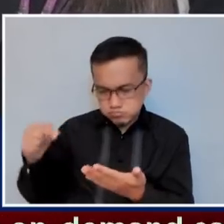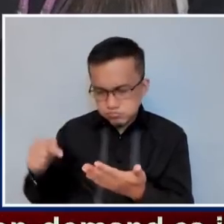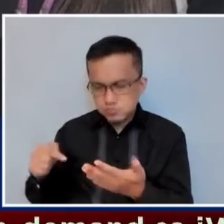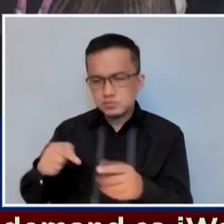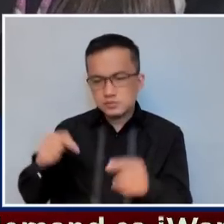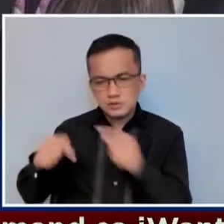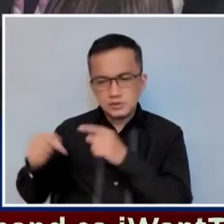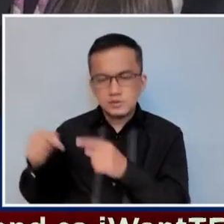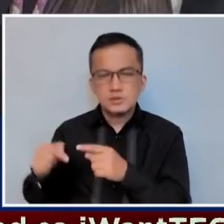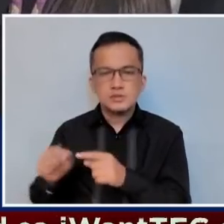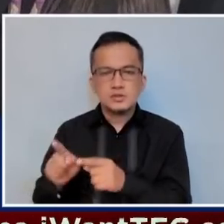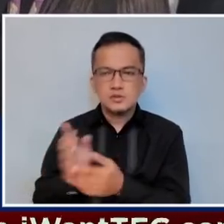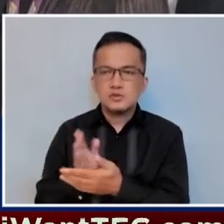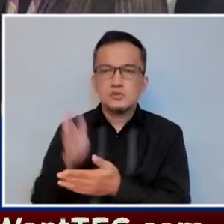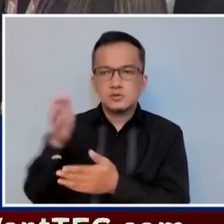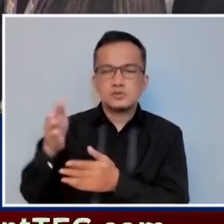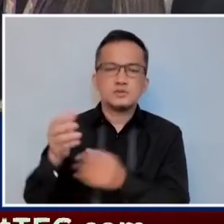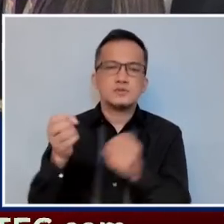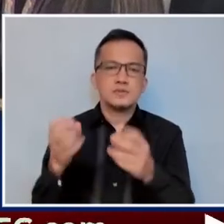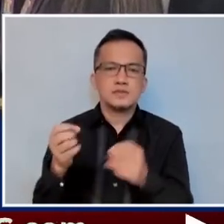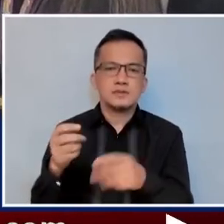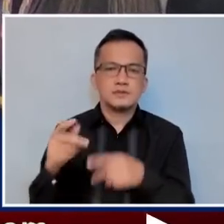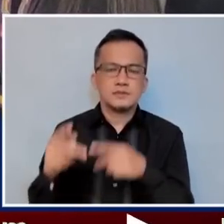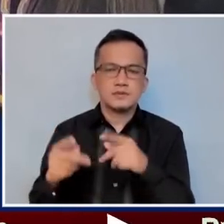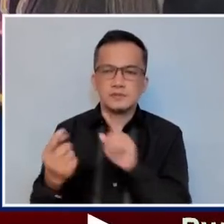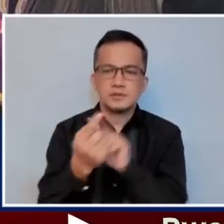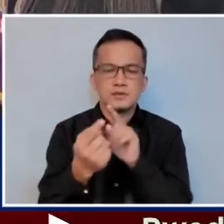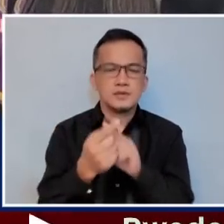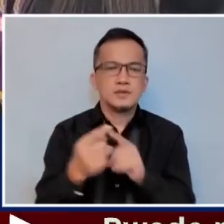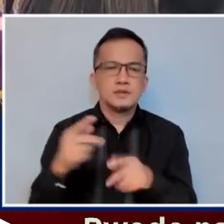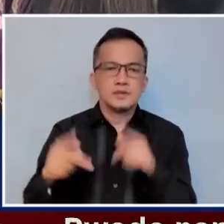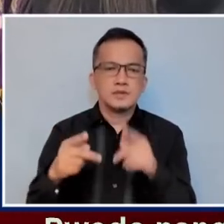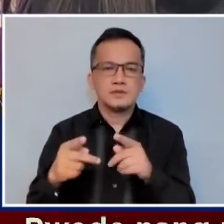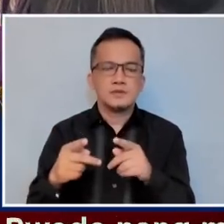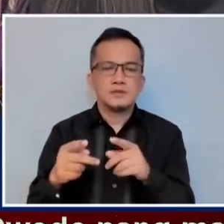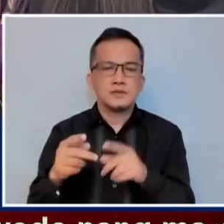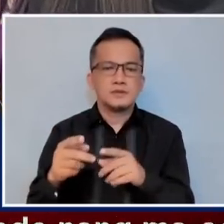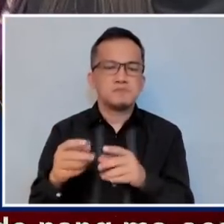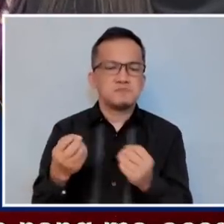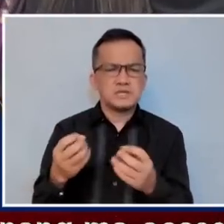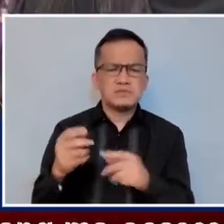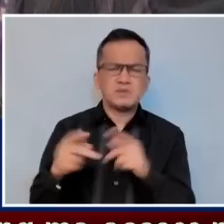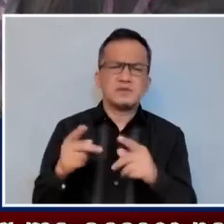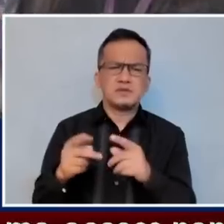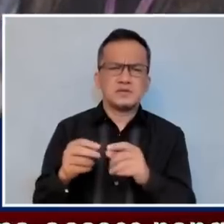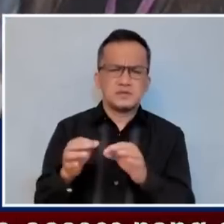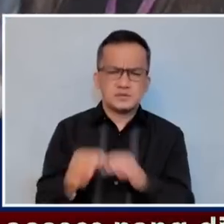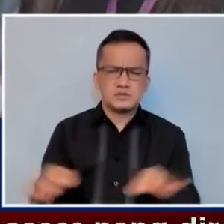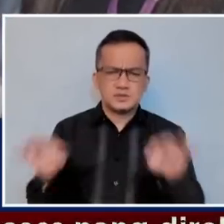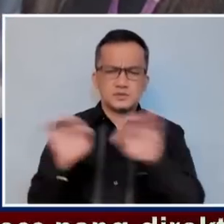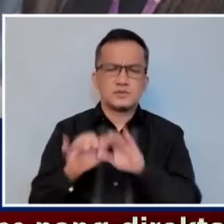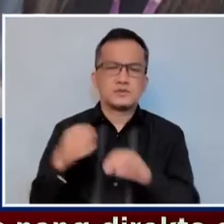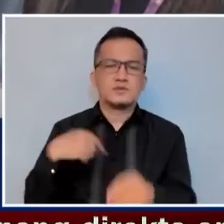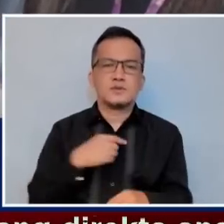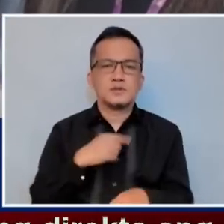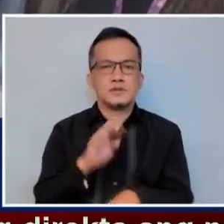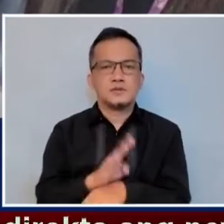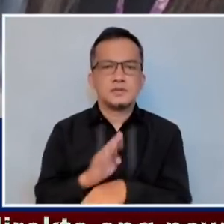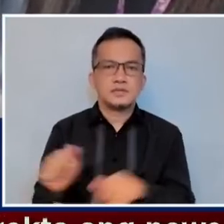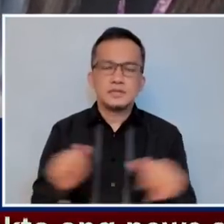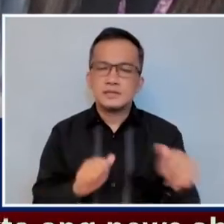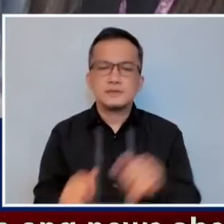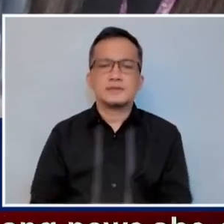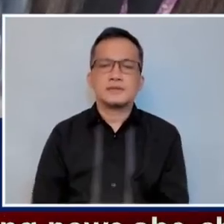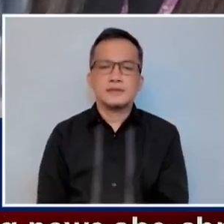he met there with many people who were very relevant to our business activities or